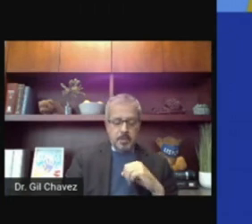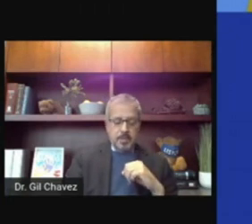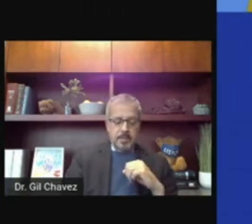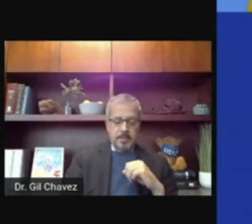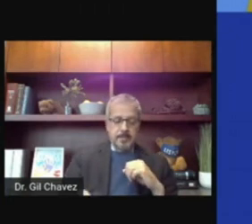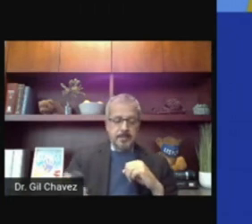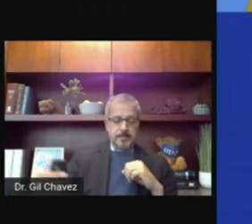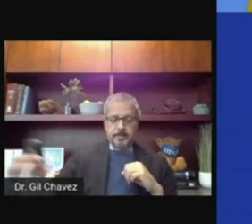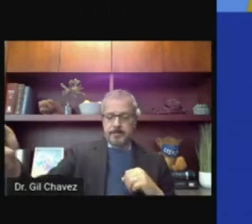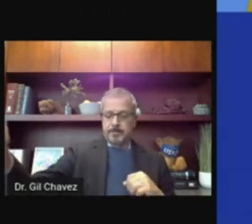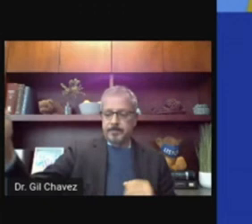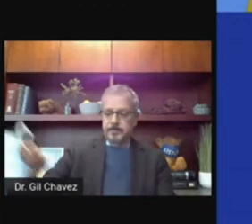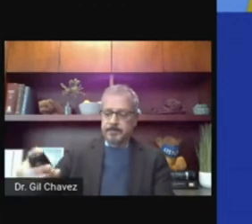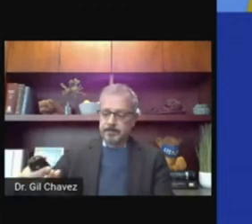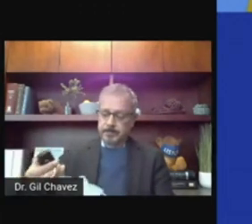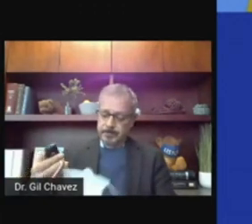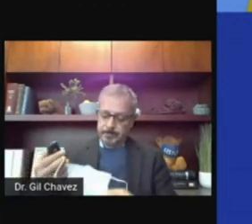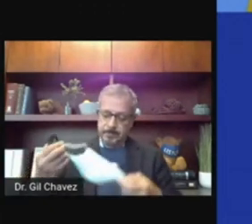riesgo. Muchas gracias.